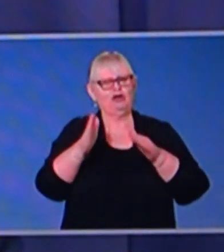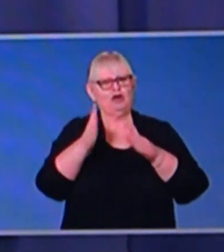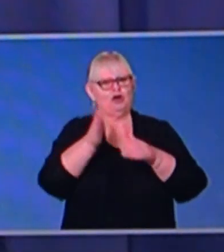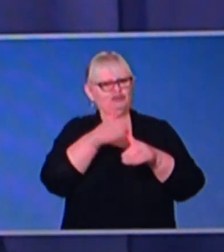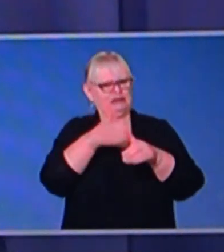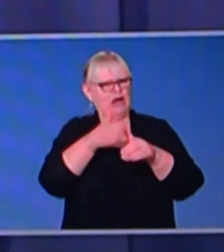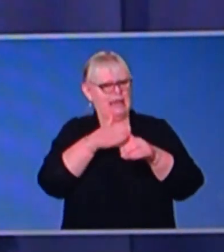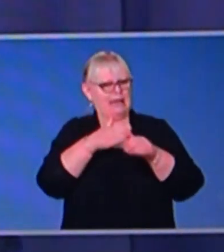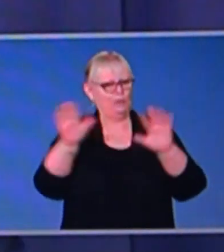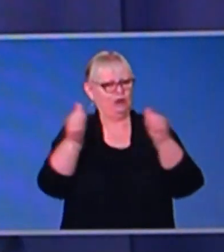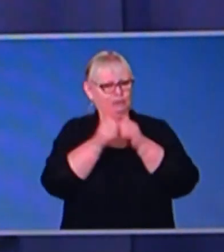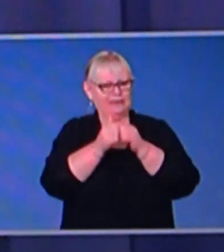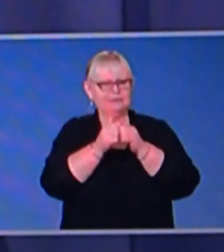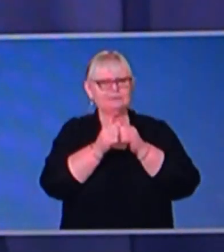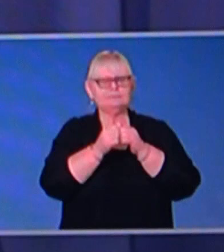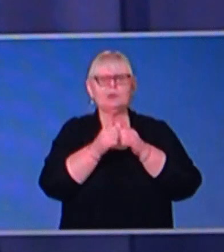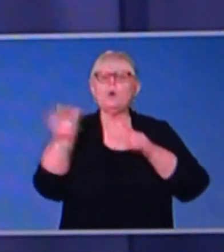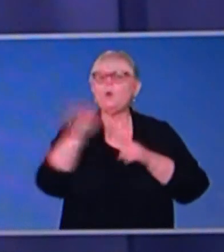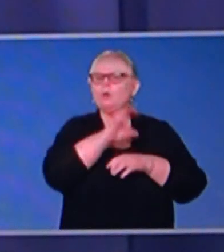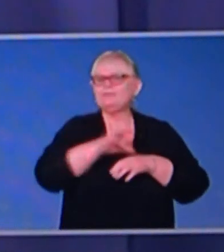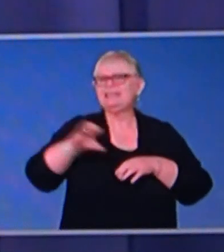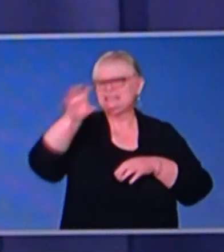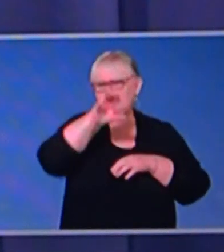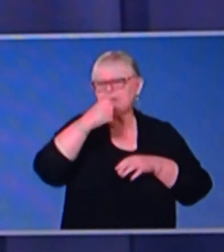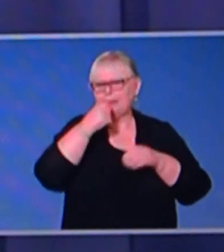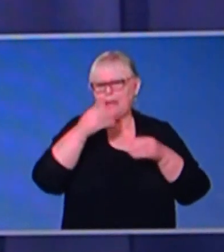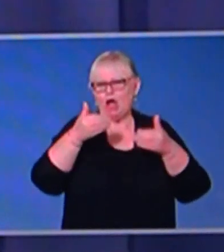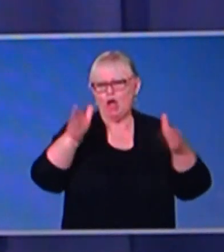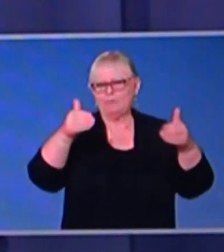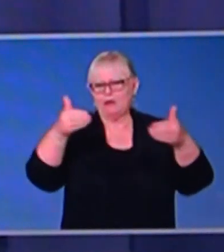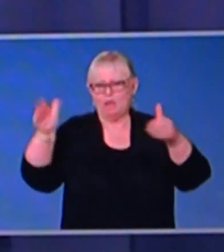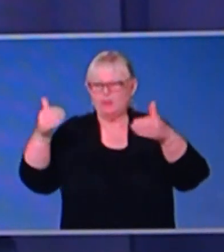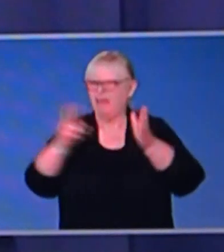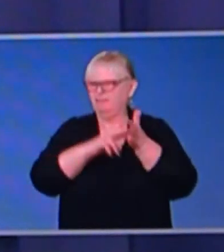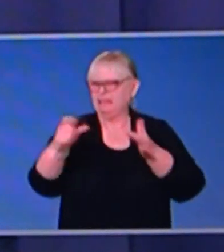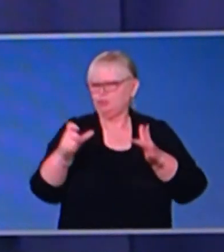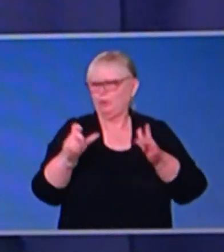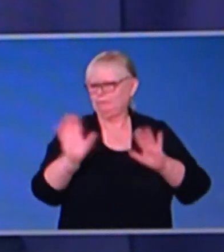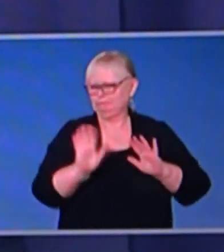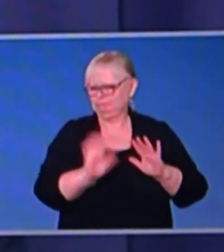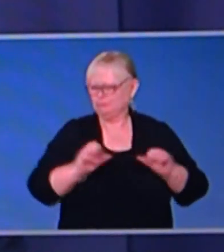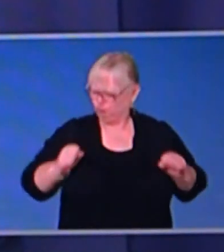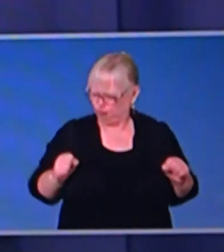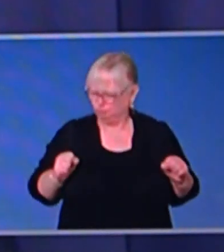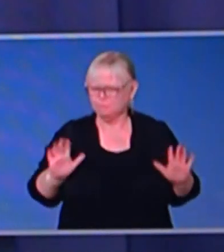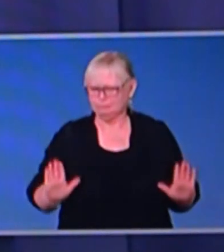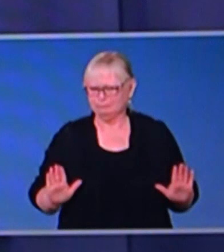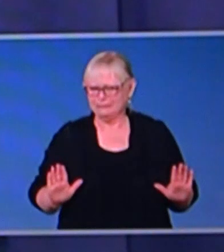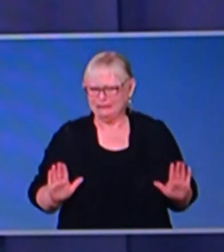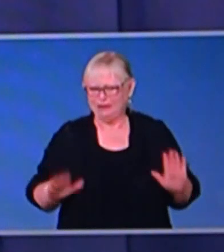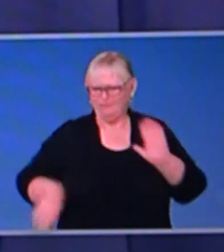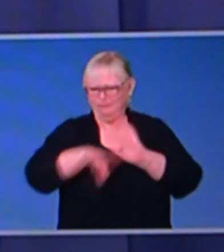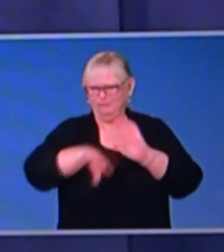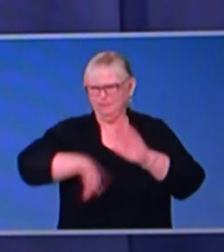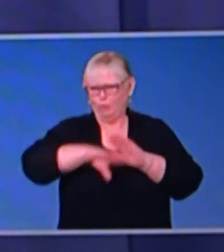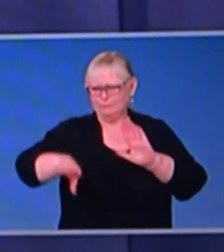Cabinet. All the states have begun to do that on some level, other than Victoria, who's standing strong on keeping all restrictions in